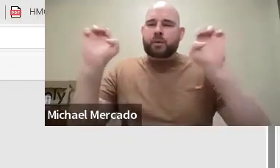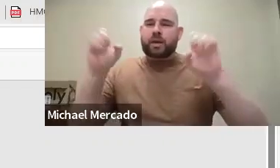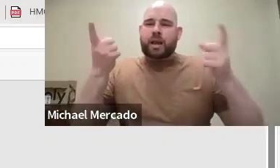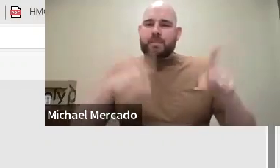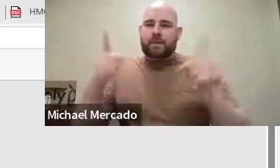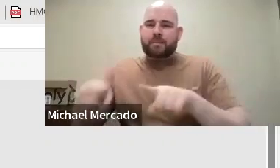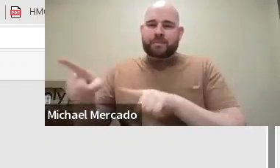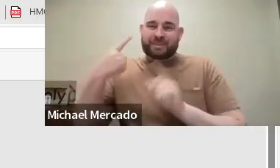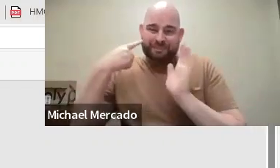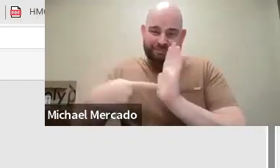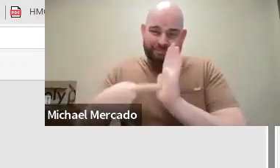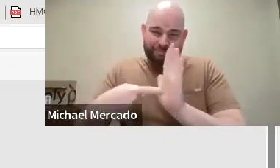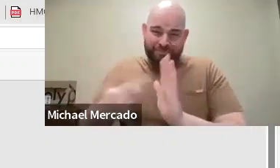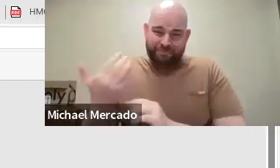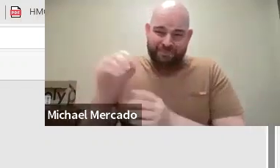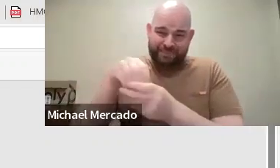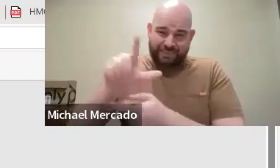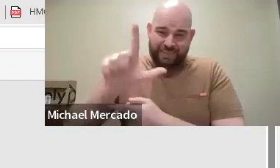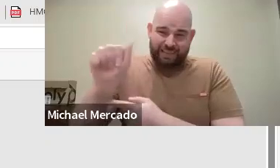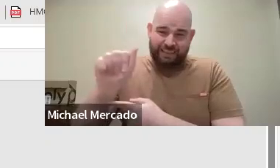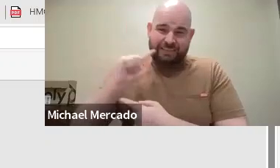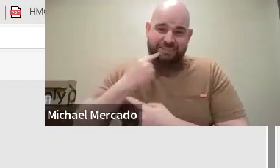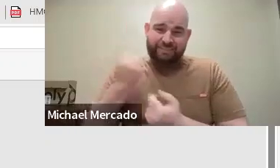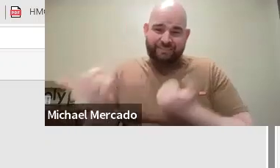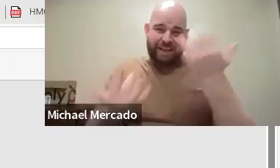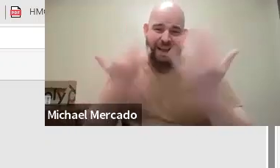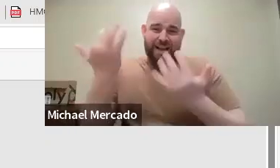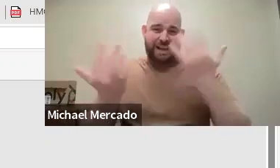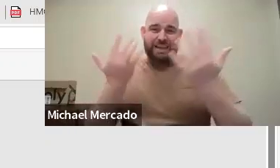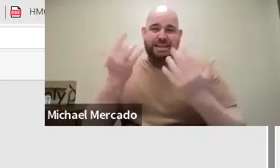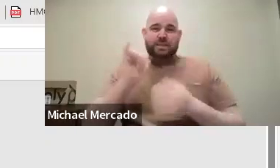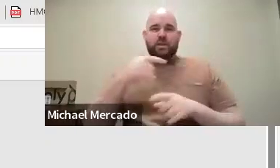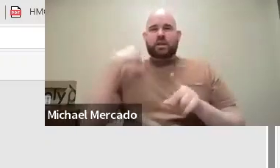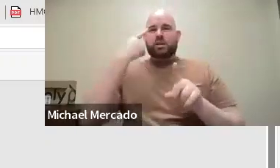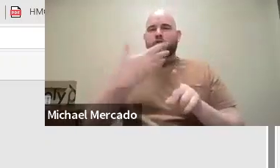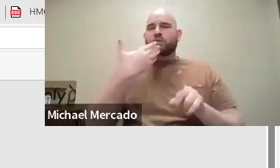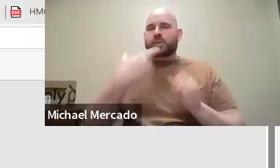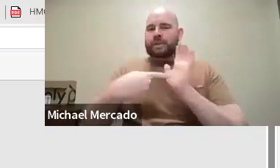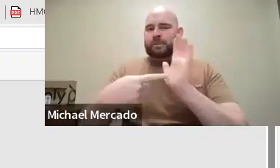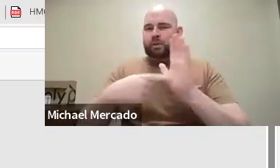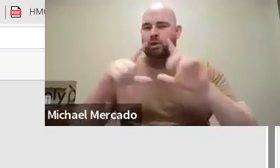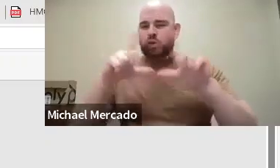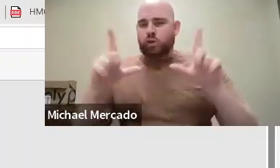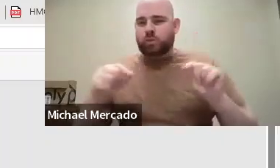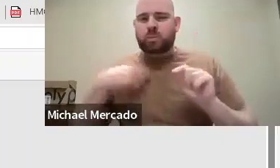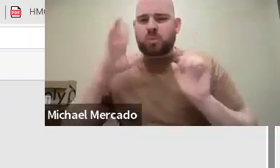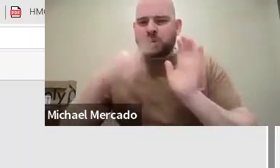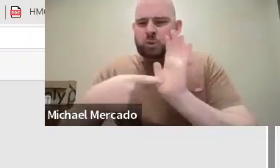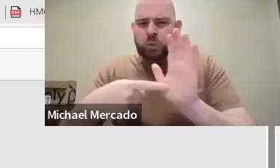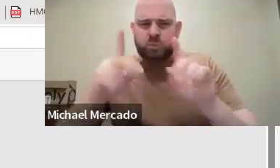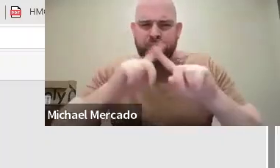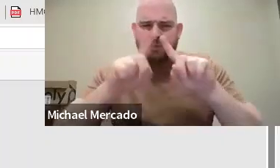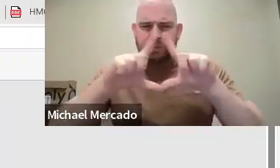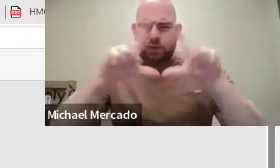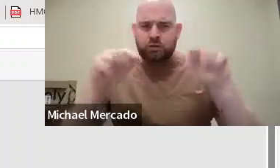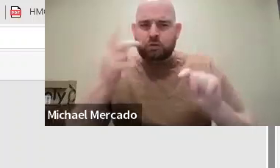you to use them if you see an emergency situation or something going on. For example, in LA, they just had those serious wildfires.